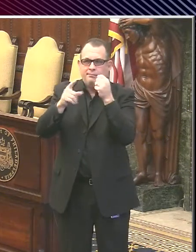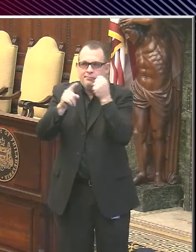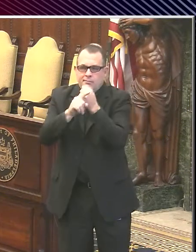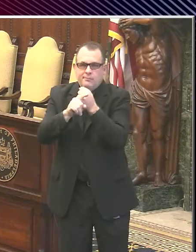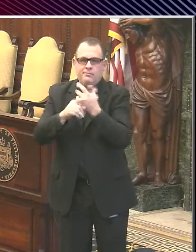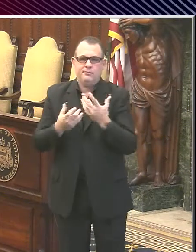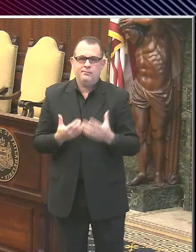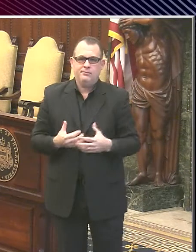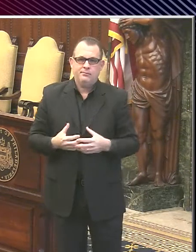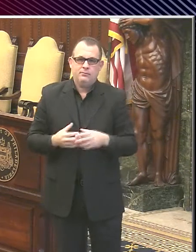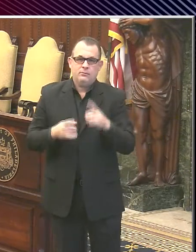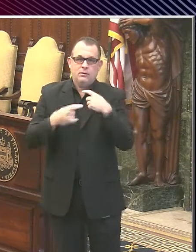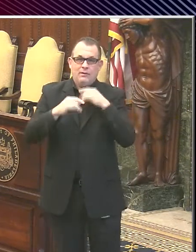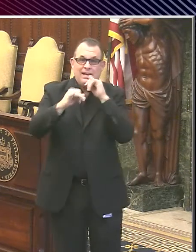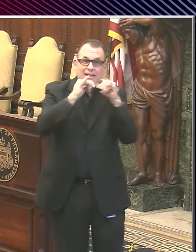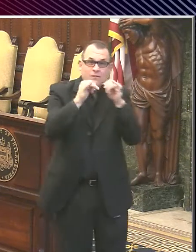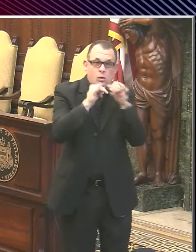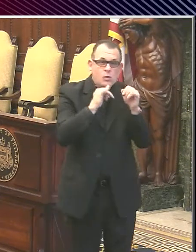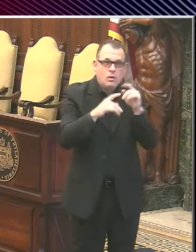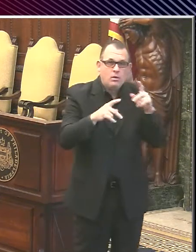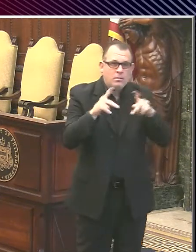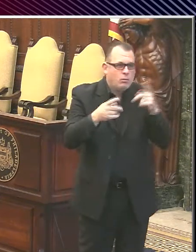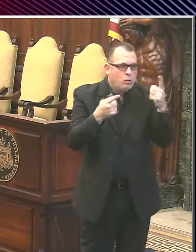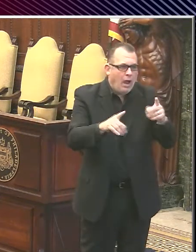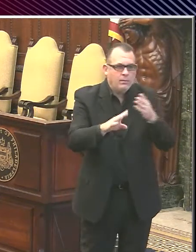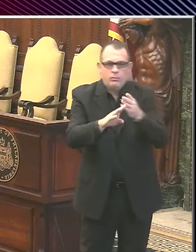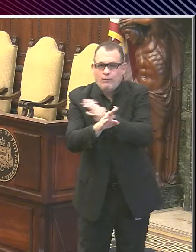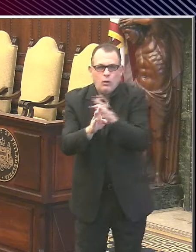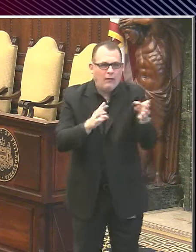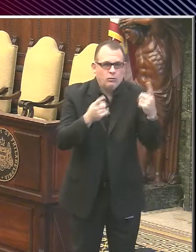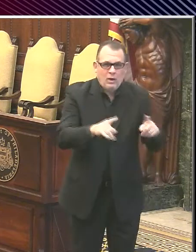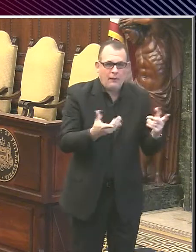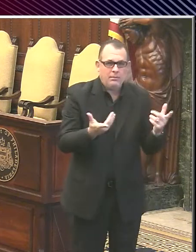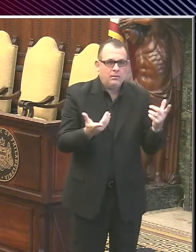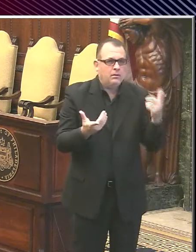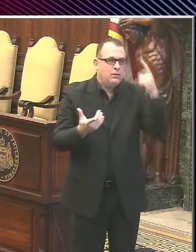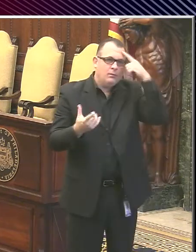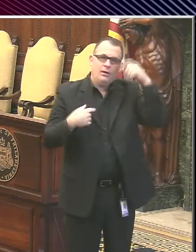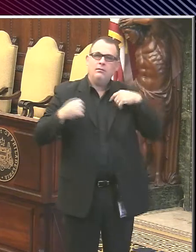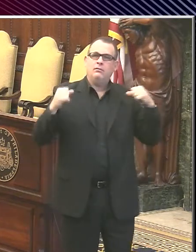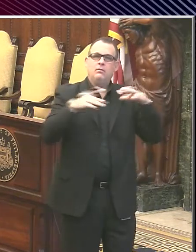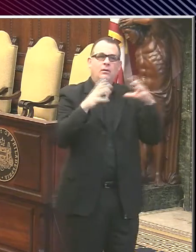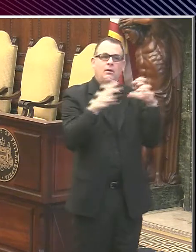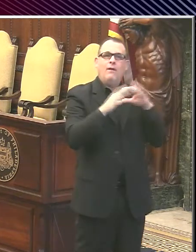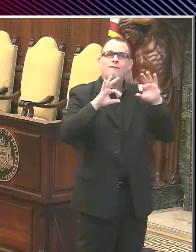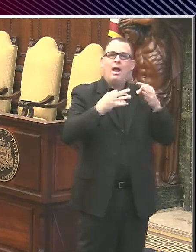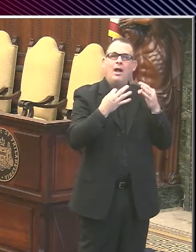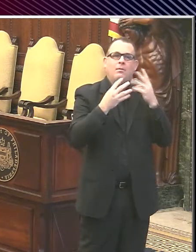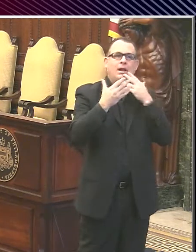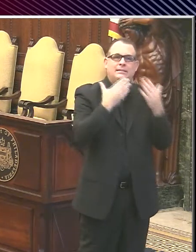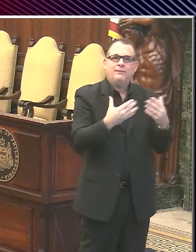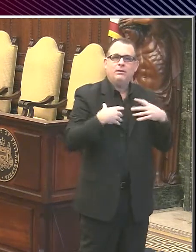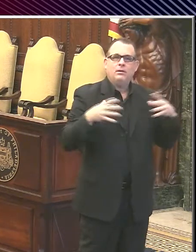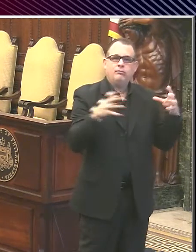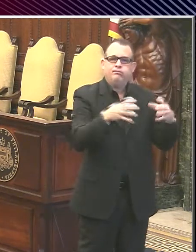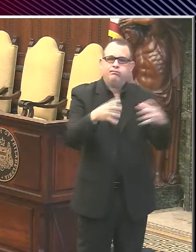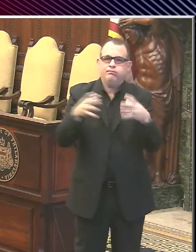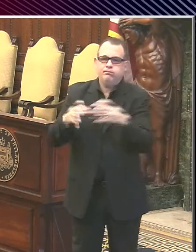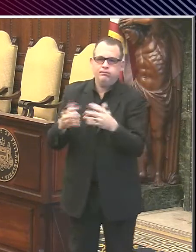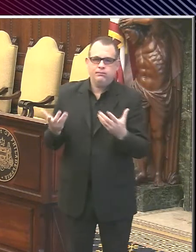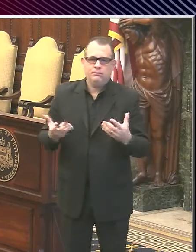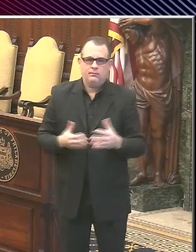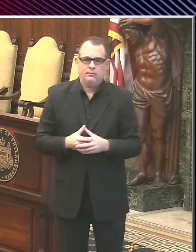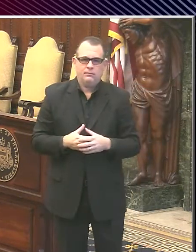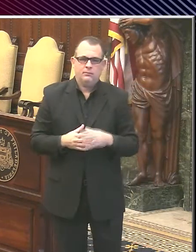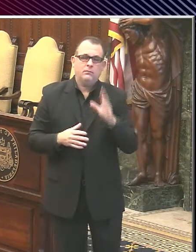of people that got together or Thanksgiving gatherings. So here's one, for example. There's a woman named Maria. That's not her real name, but the